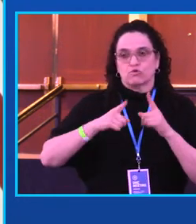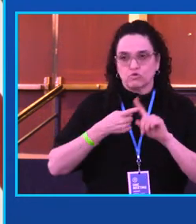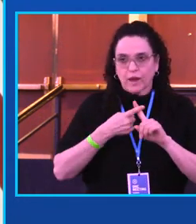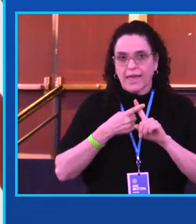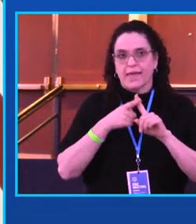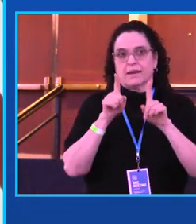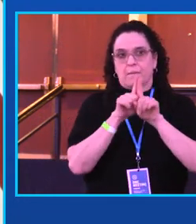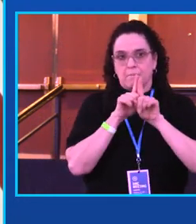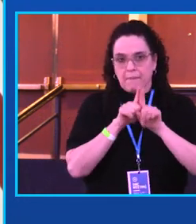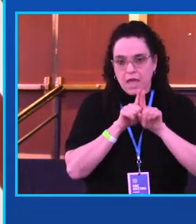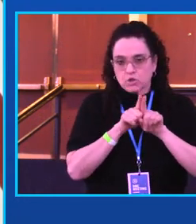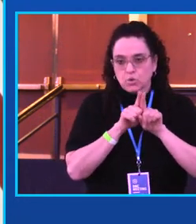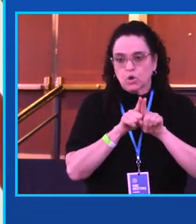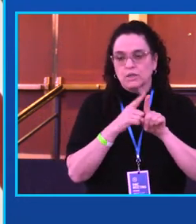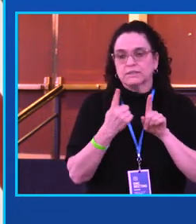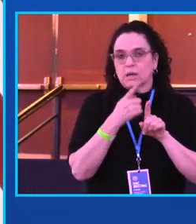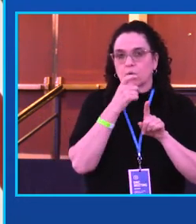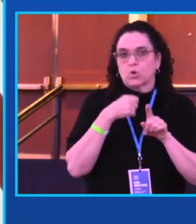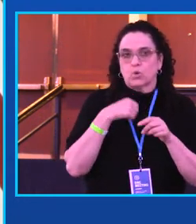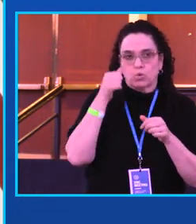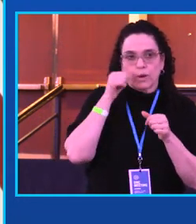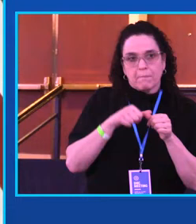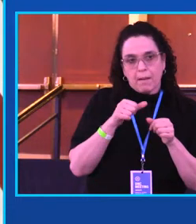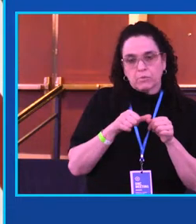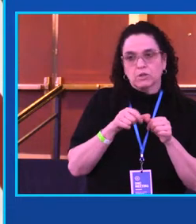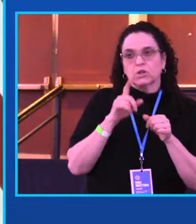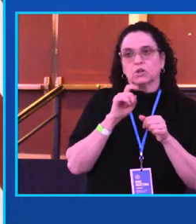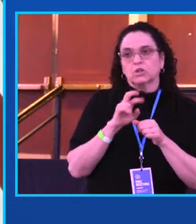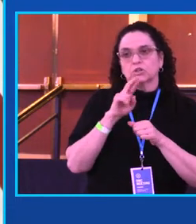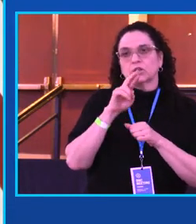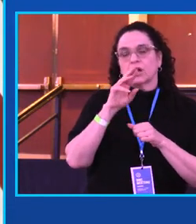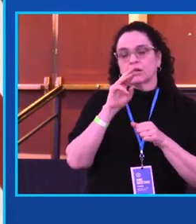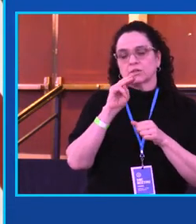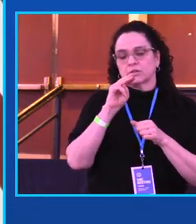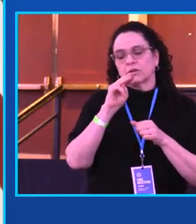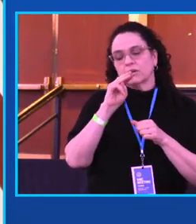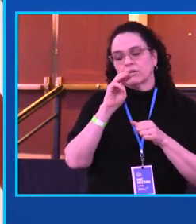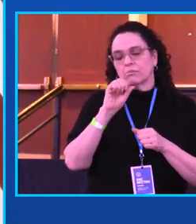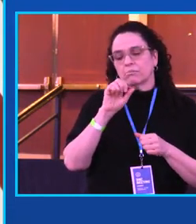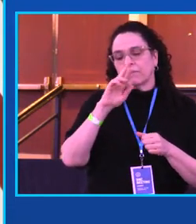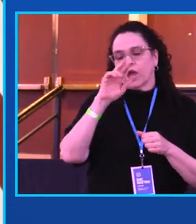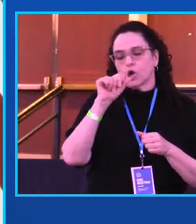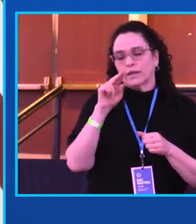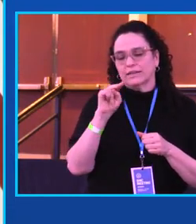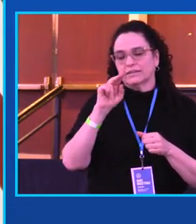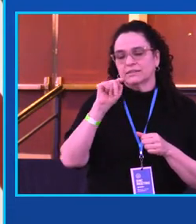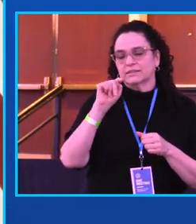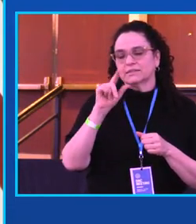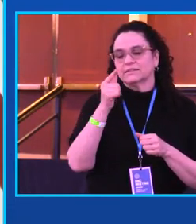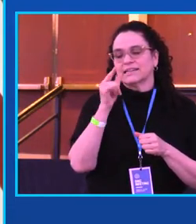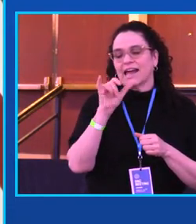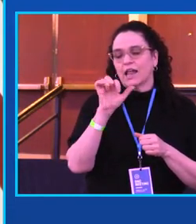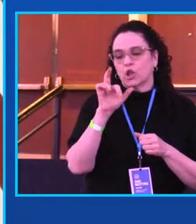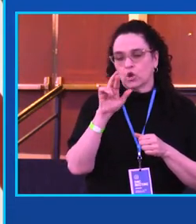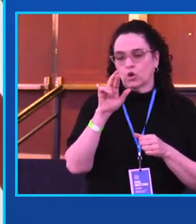and some of you may remember, Dr. Marilyn Tyler Brown, introduced me to politics.